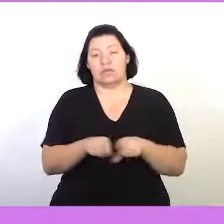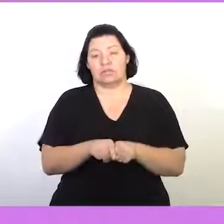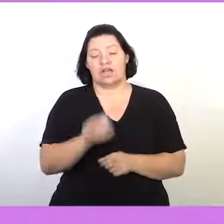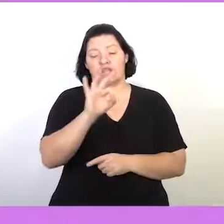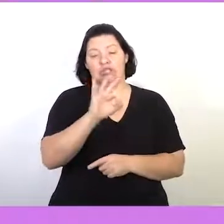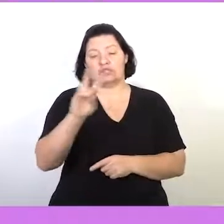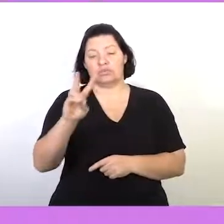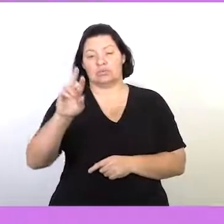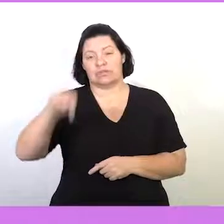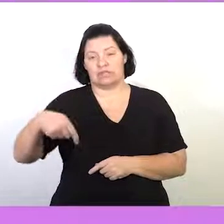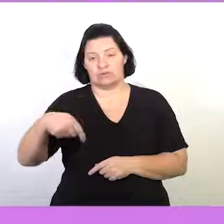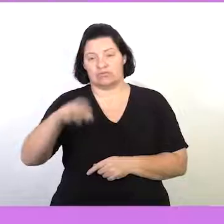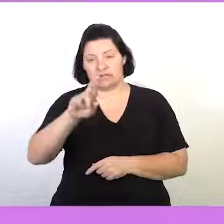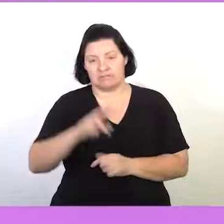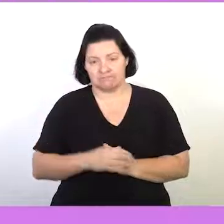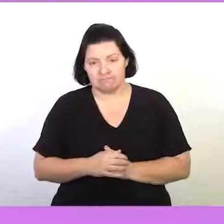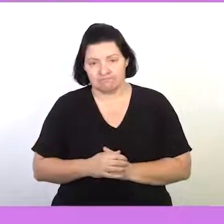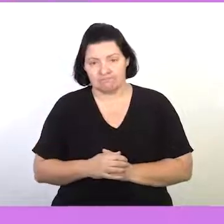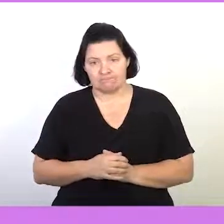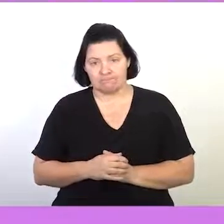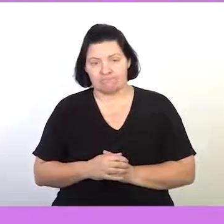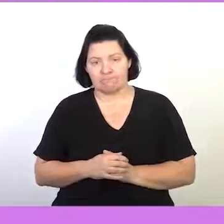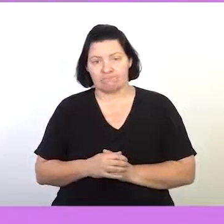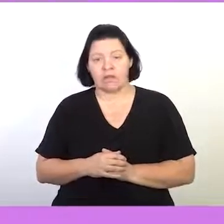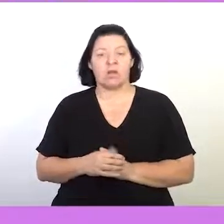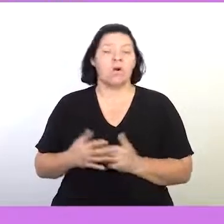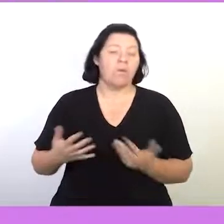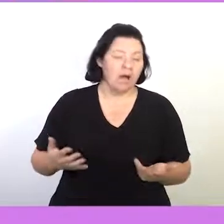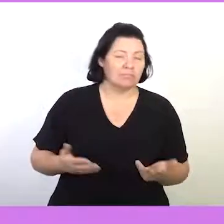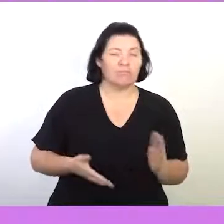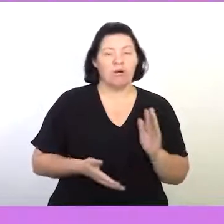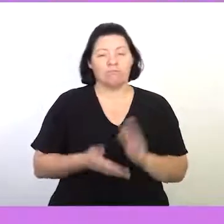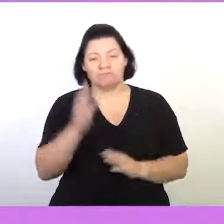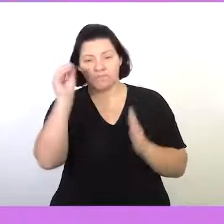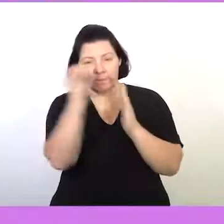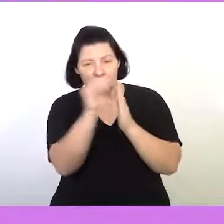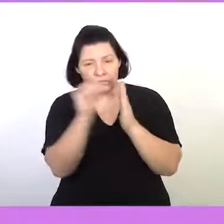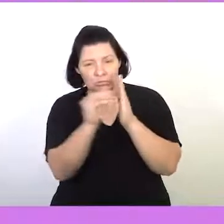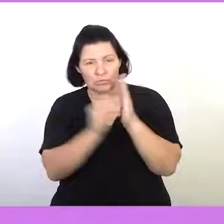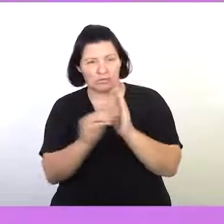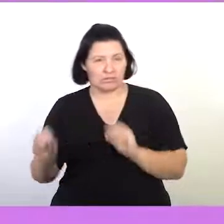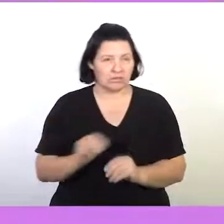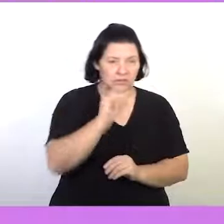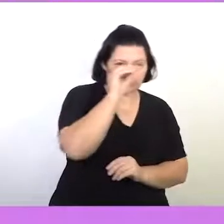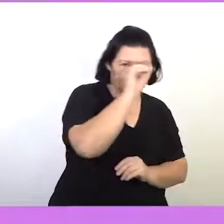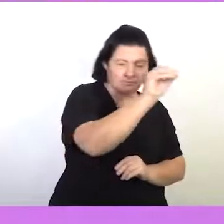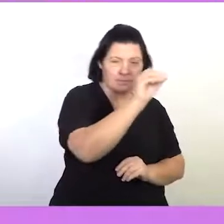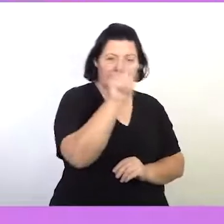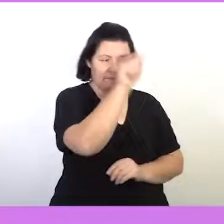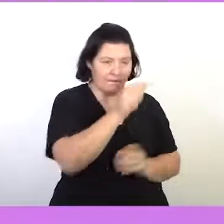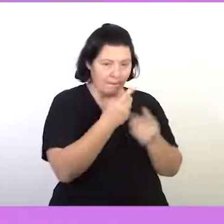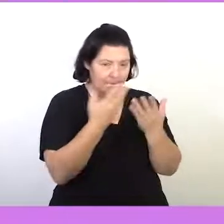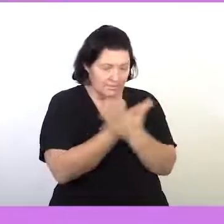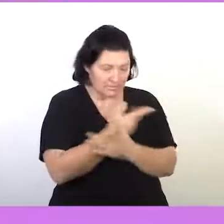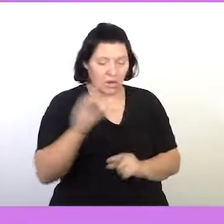equals 32,000 rand. And please note, guys, it's always important, go and write in, especially here where